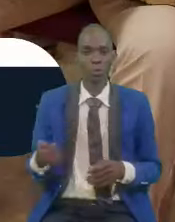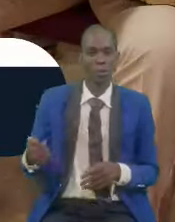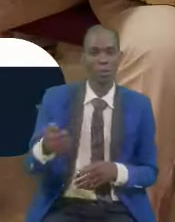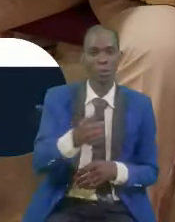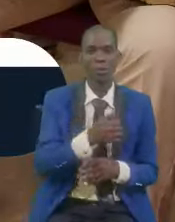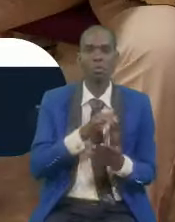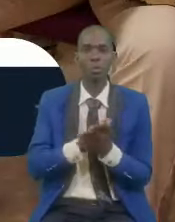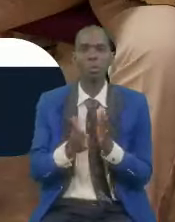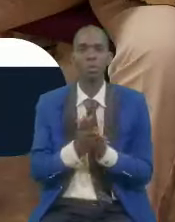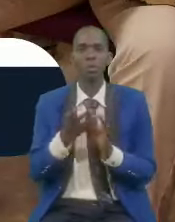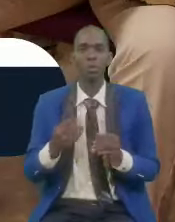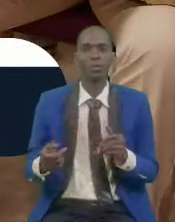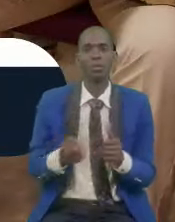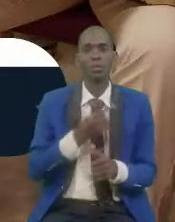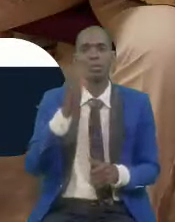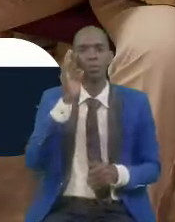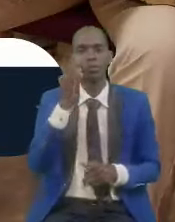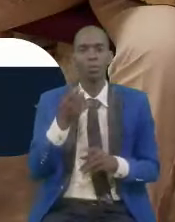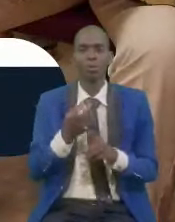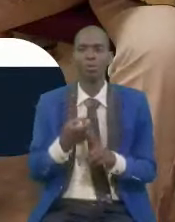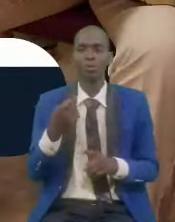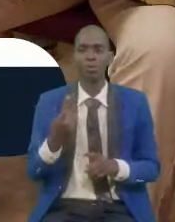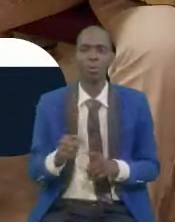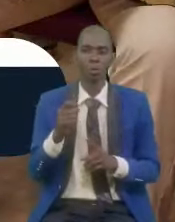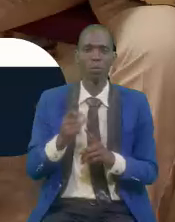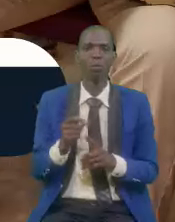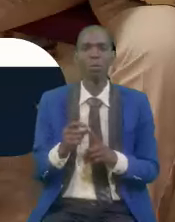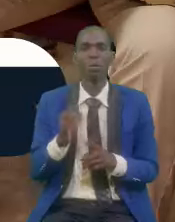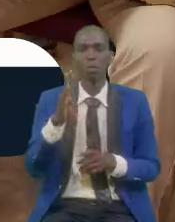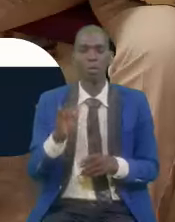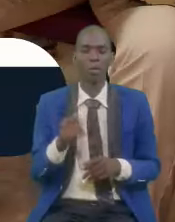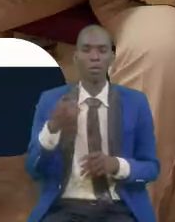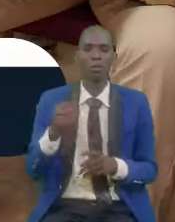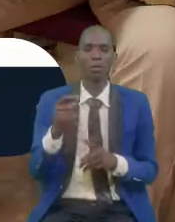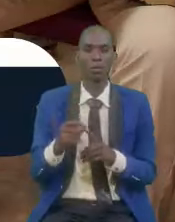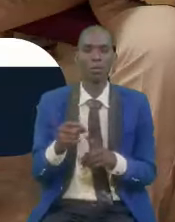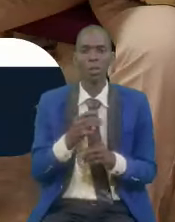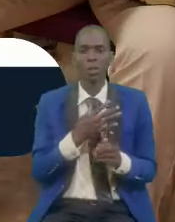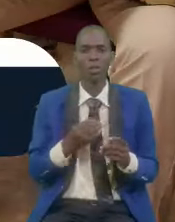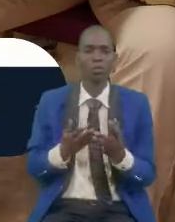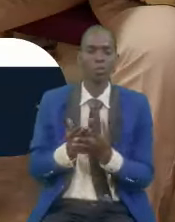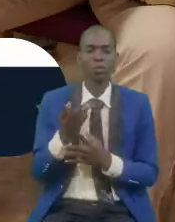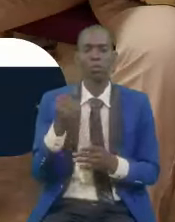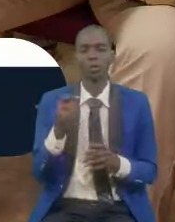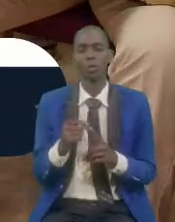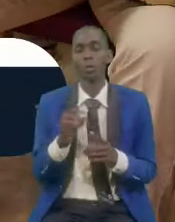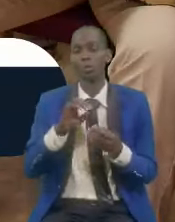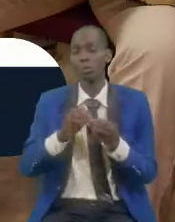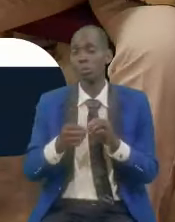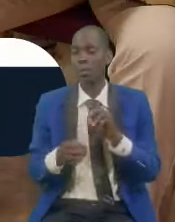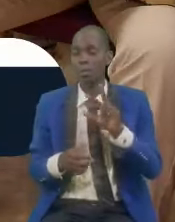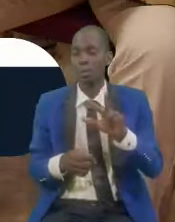we ourselves will become the first fruits from the word, by the word, and through the word. Number three,